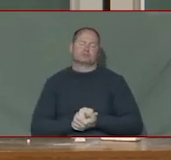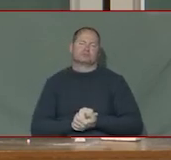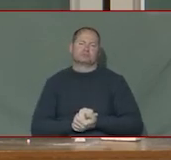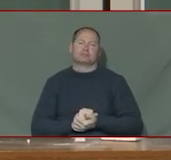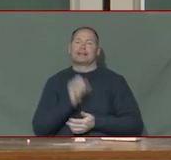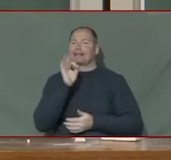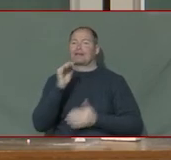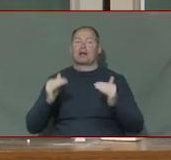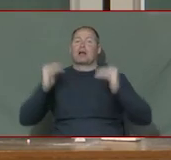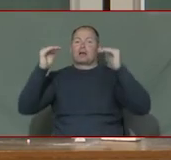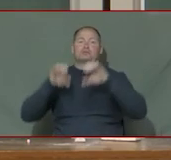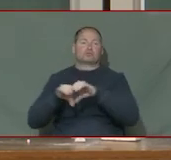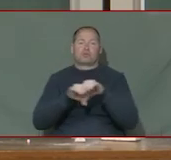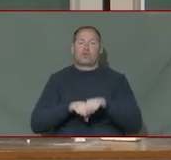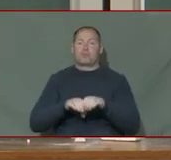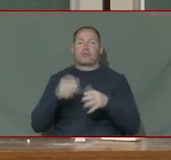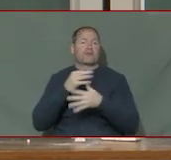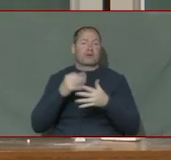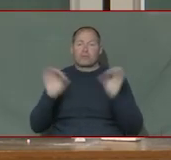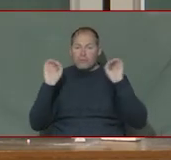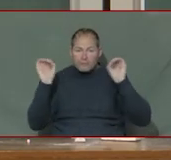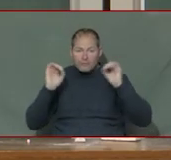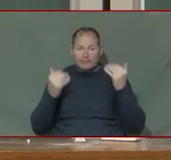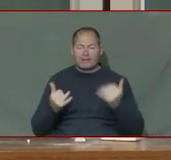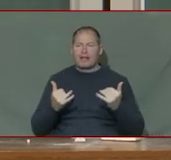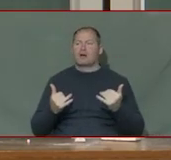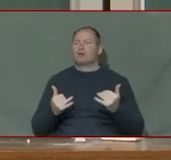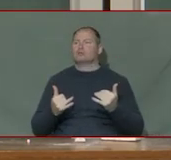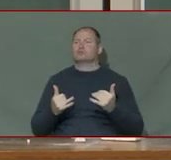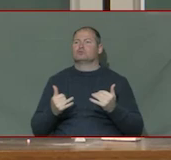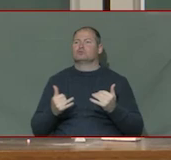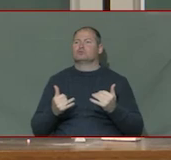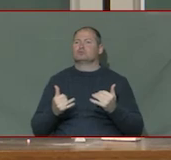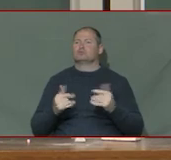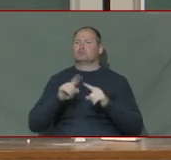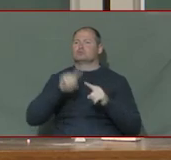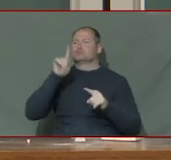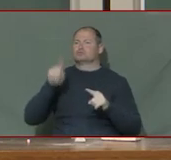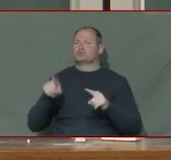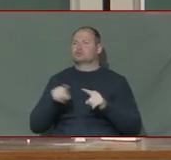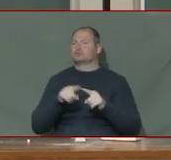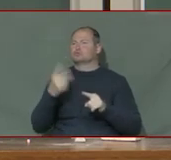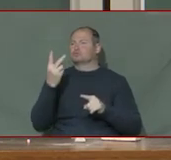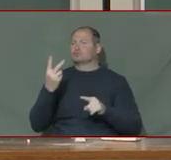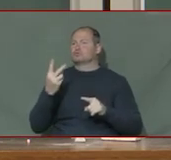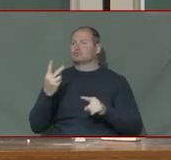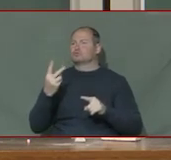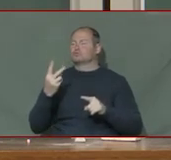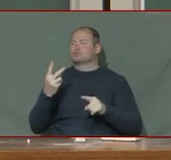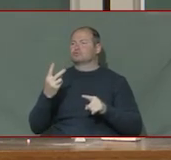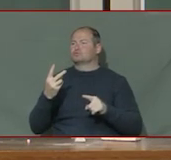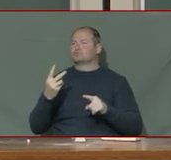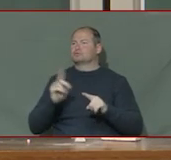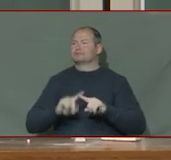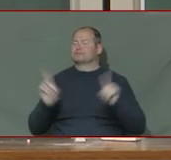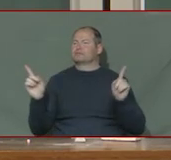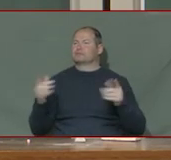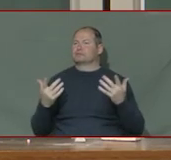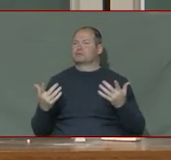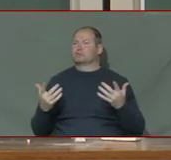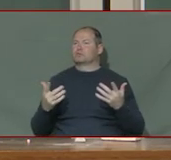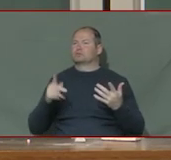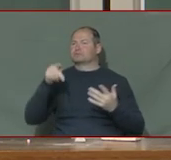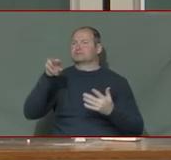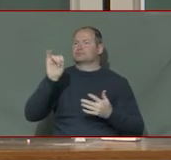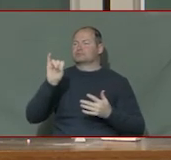no highest common factor, we look for the difference of two squares. If there's no difference of two squares, we look for a trinomial. If it's not a trinomial, we look for